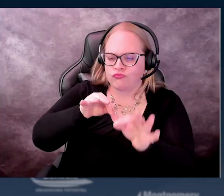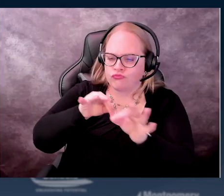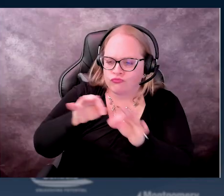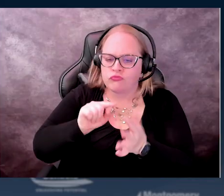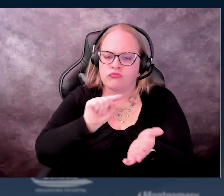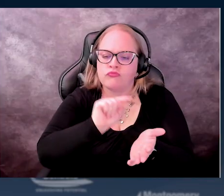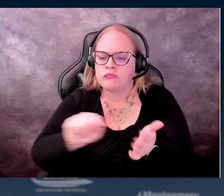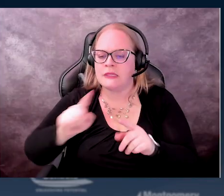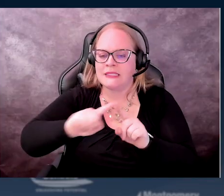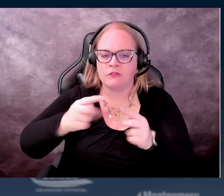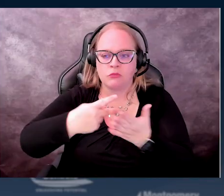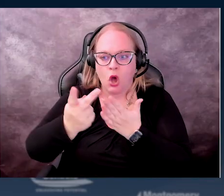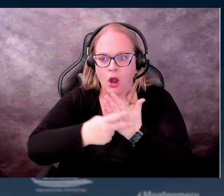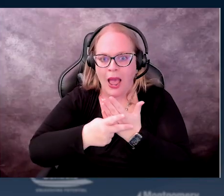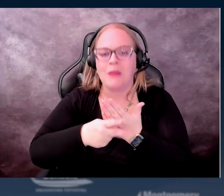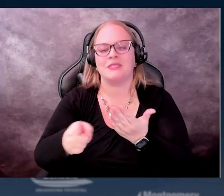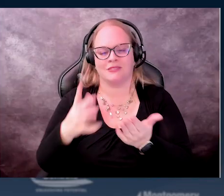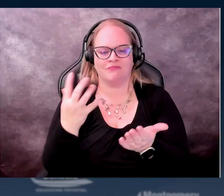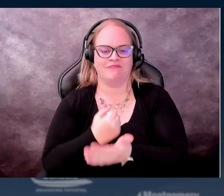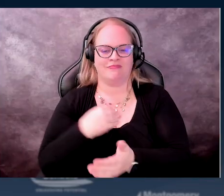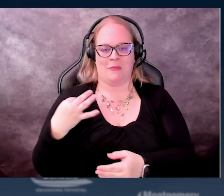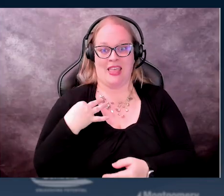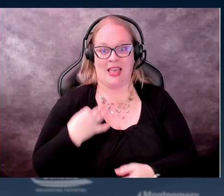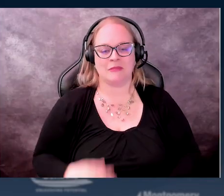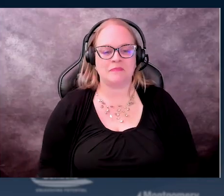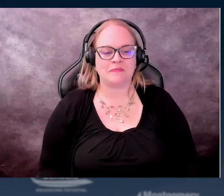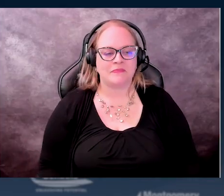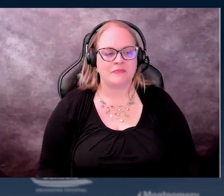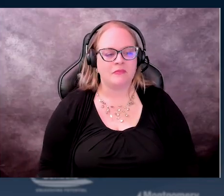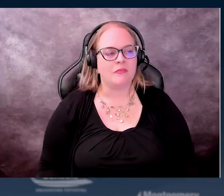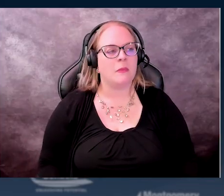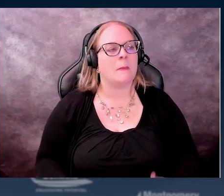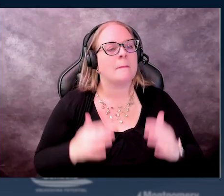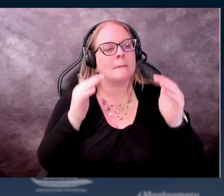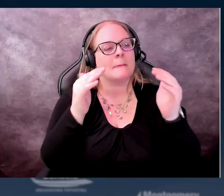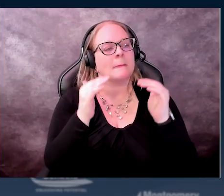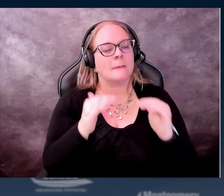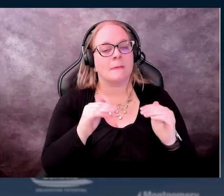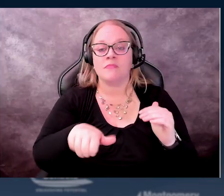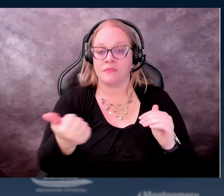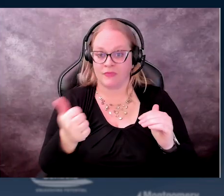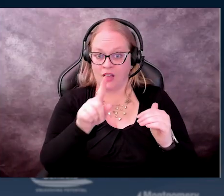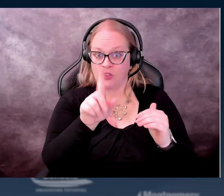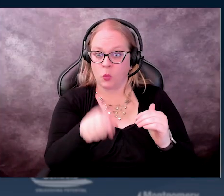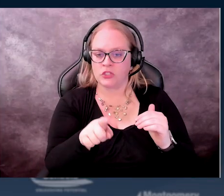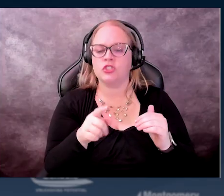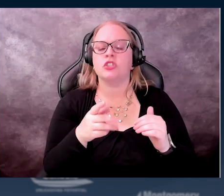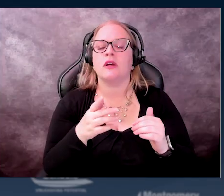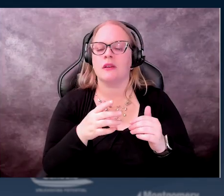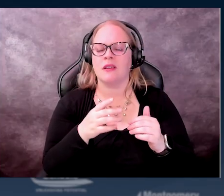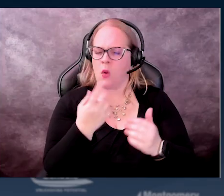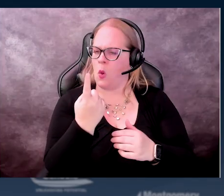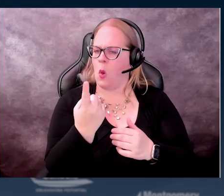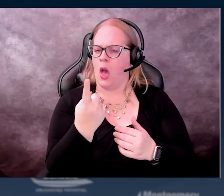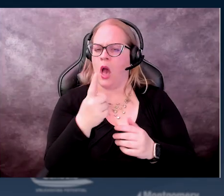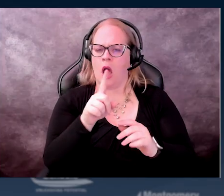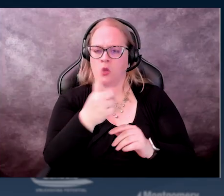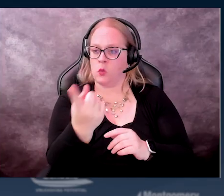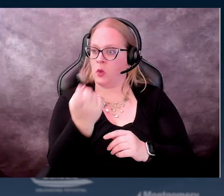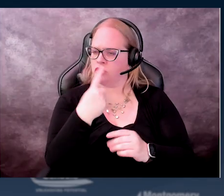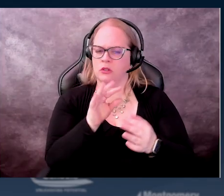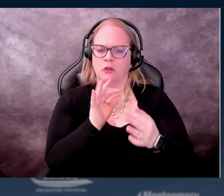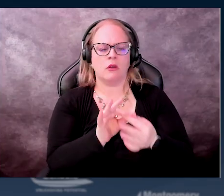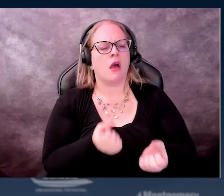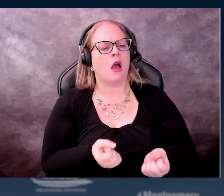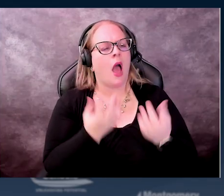Another question that came up, I answered a question about the number of seats. And I said that in this model, it's anticipated that